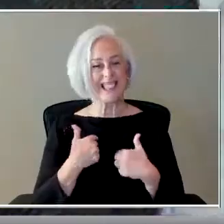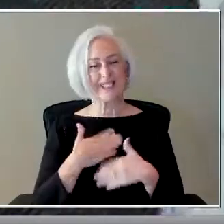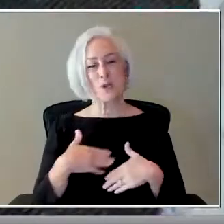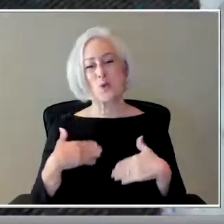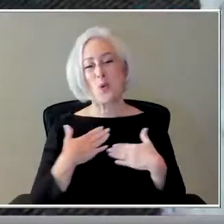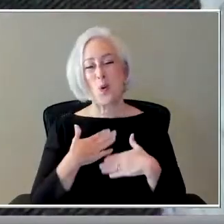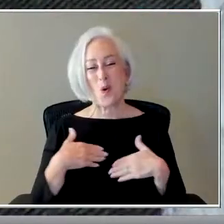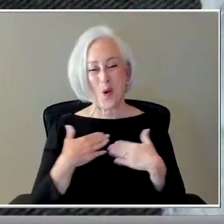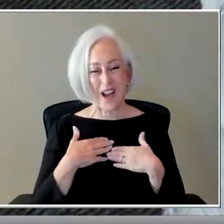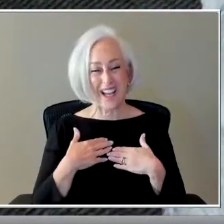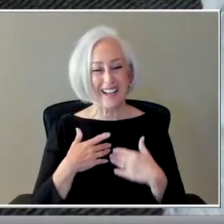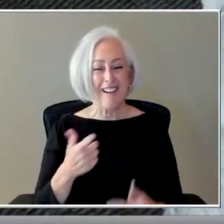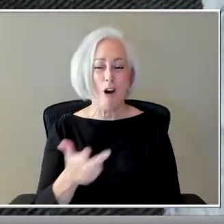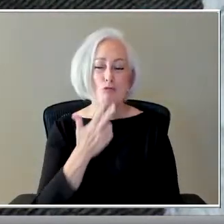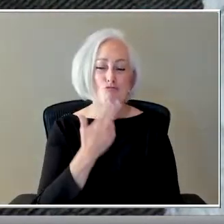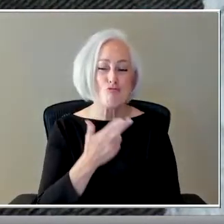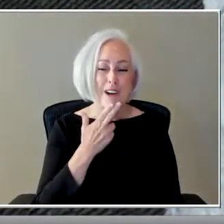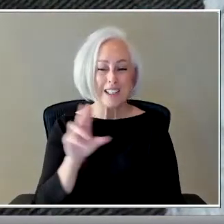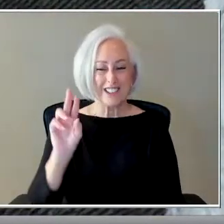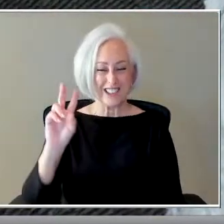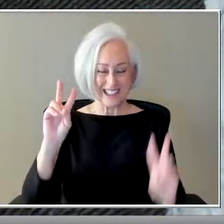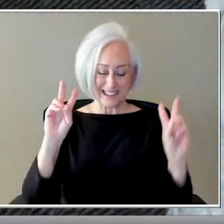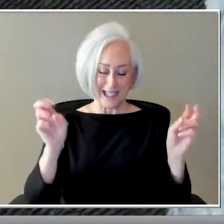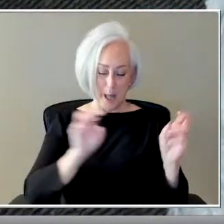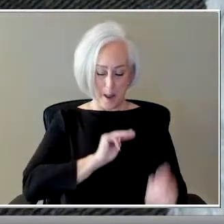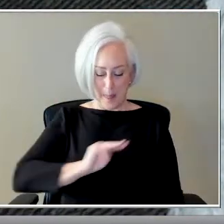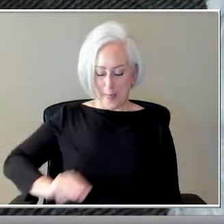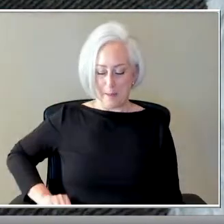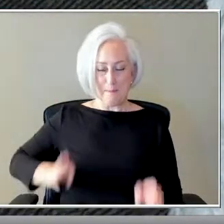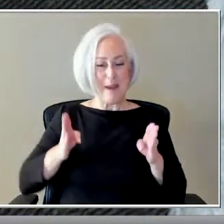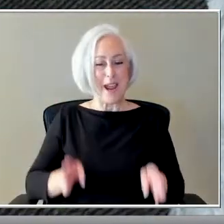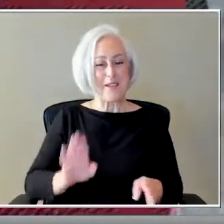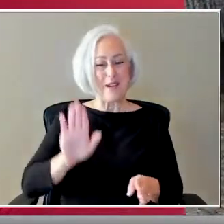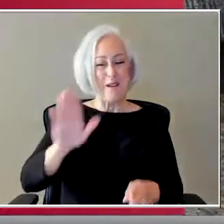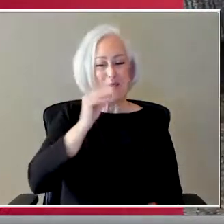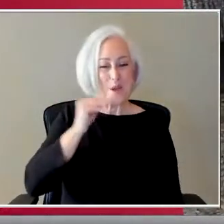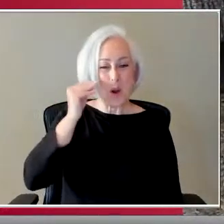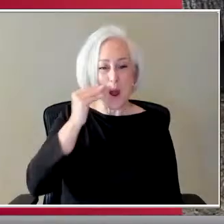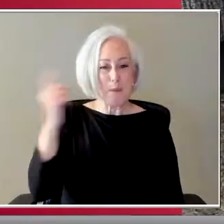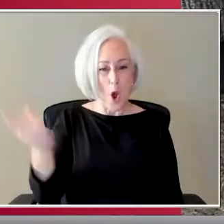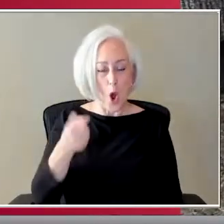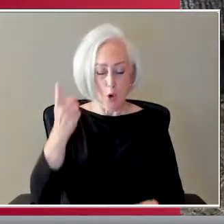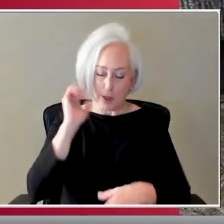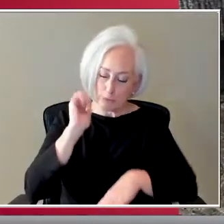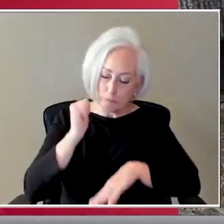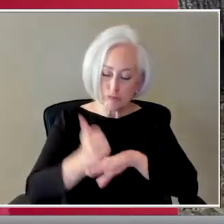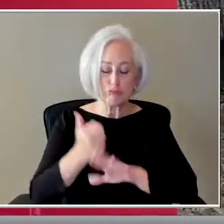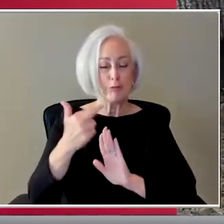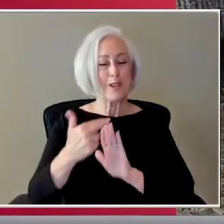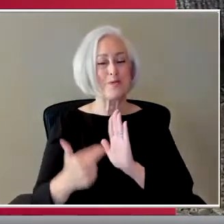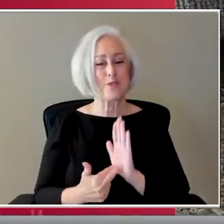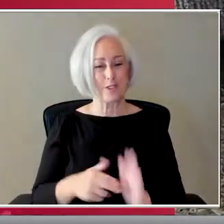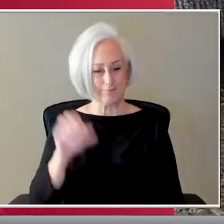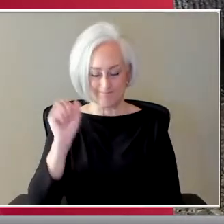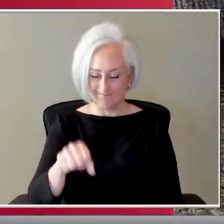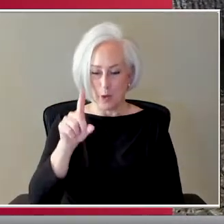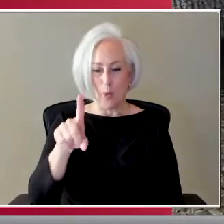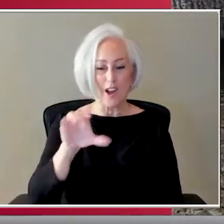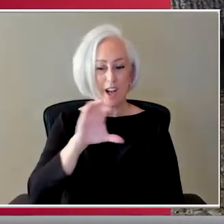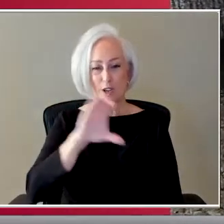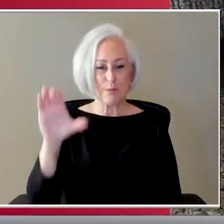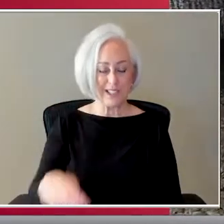like the mayor of your house, right? She's always on the go, making the rules. Yes. Yeah, she's 100% the